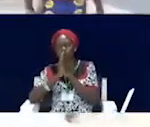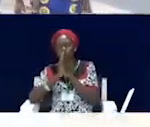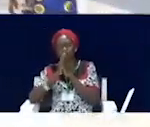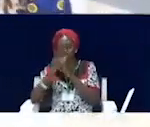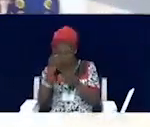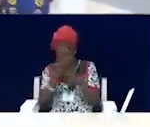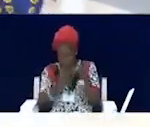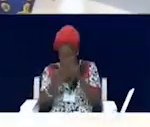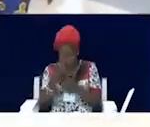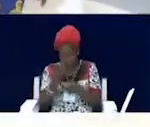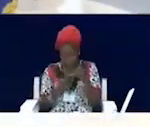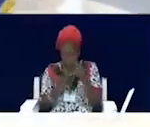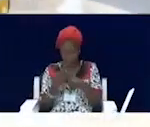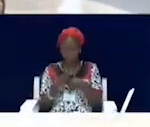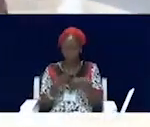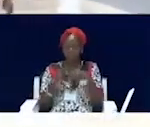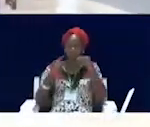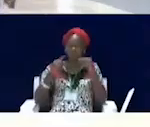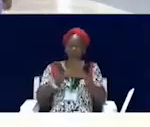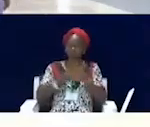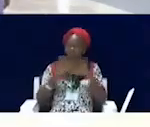Keep coming, keep coming. Don't wait.